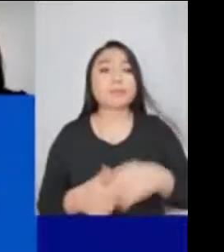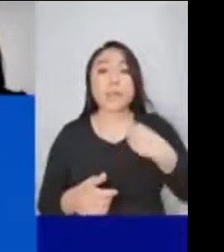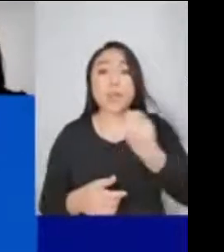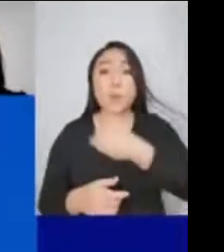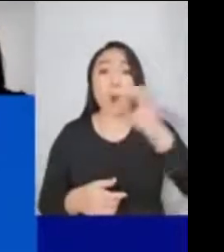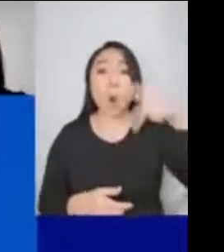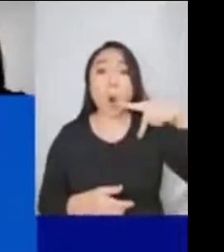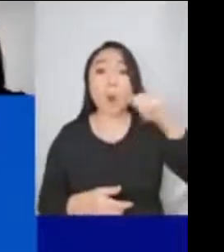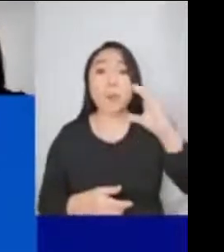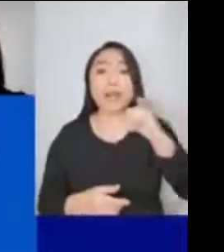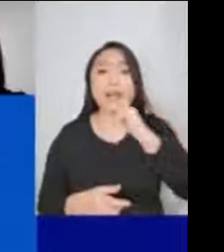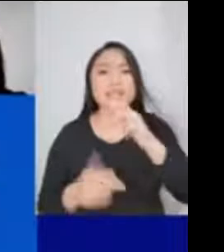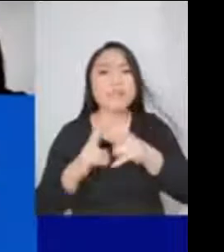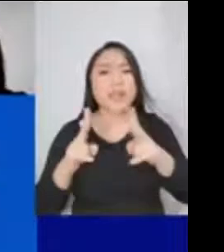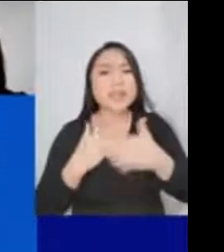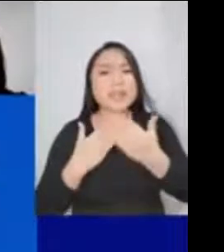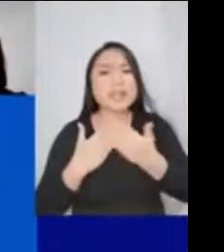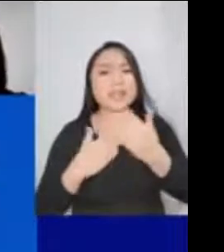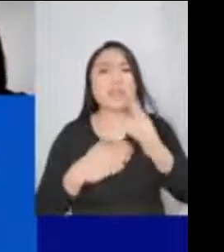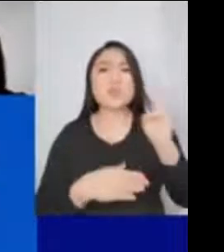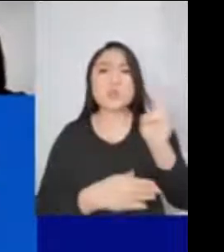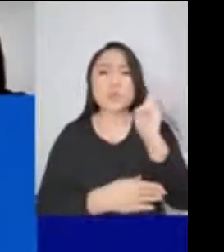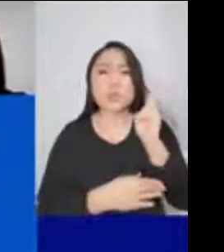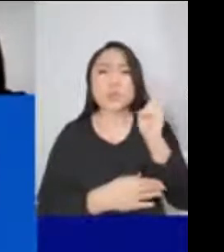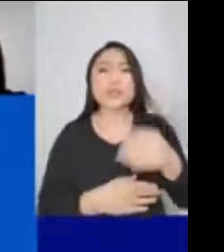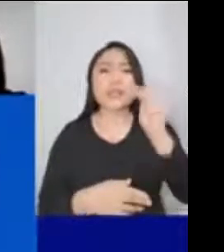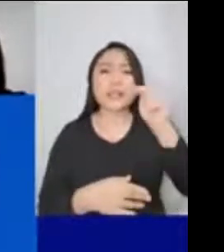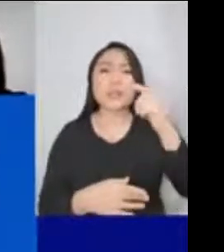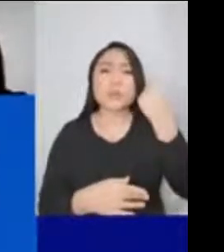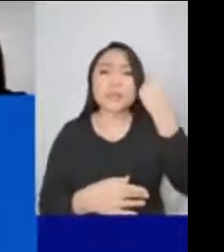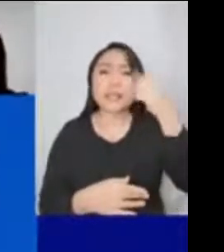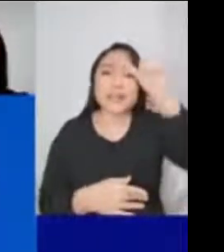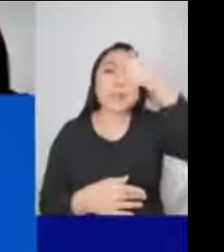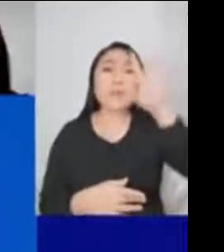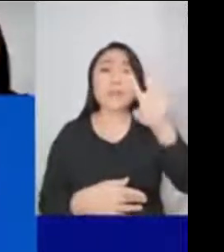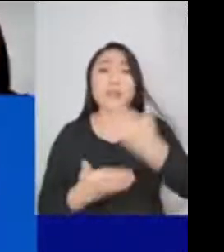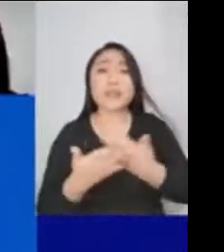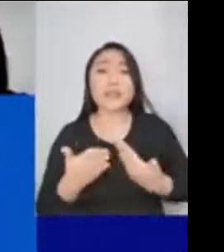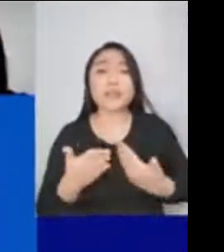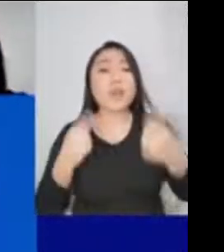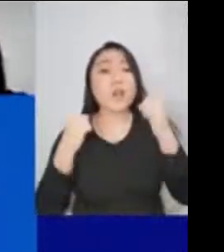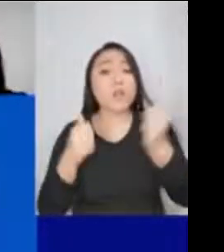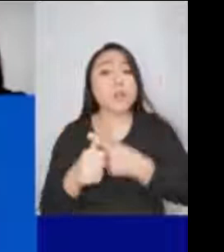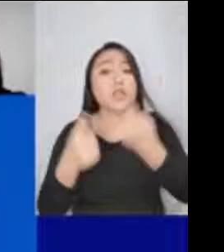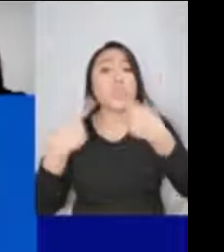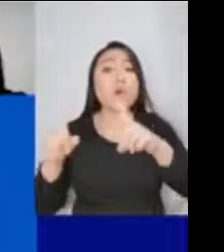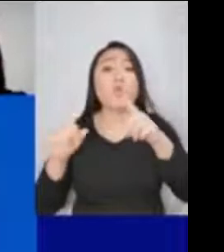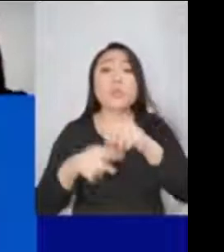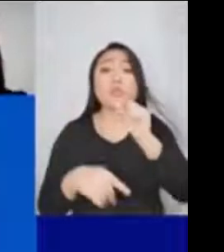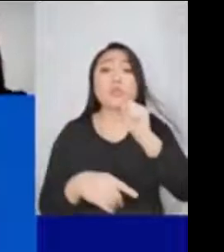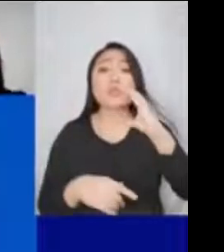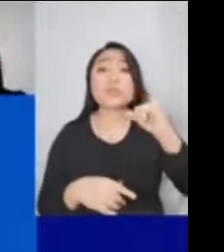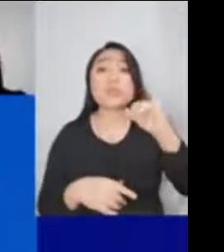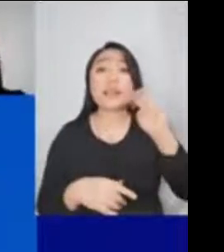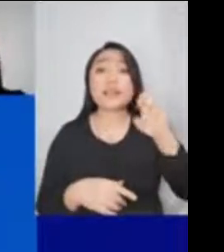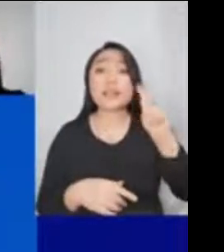Our online public access catalog is very easy to use. You just need to remember four things. So first,